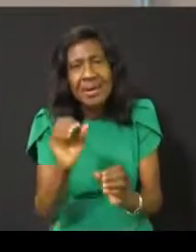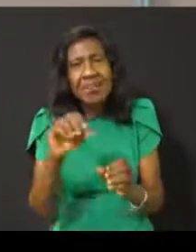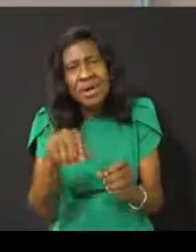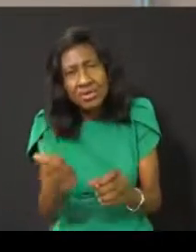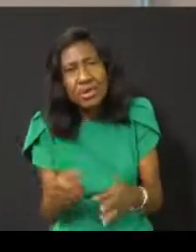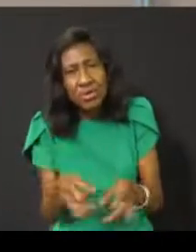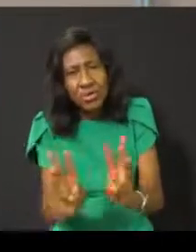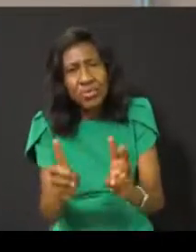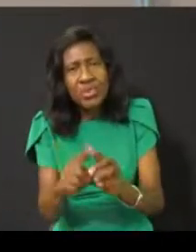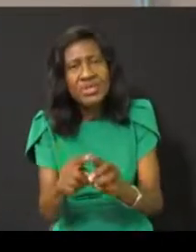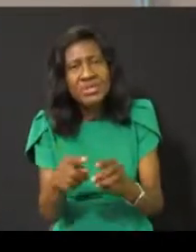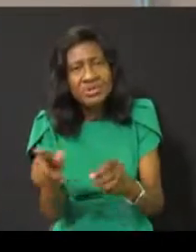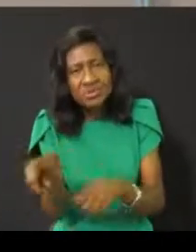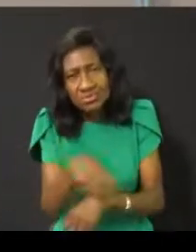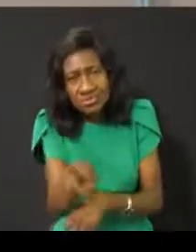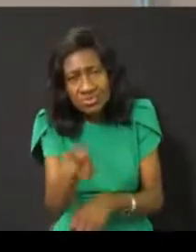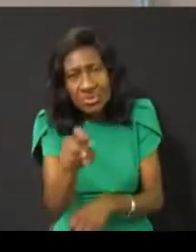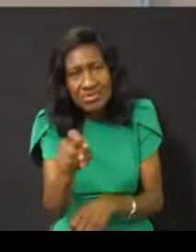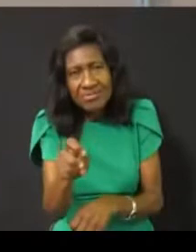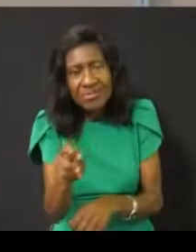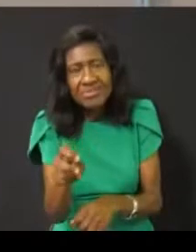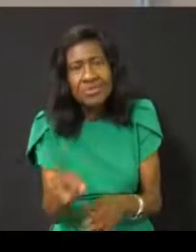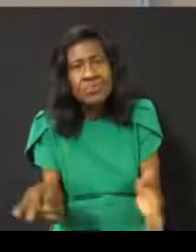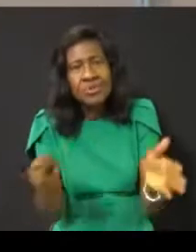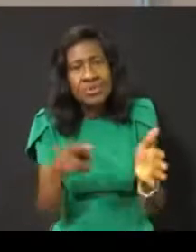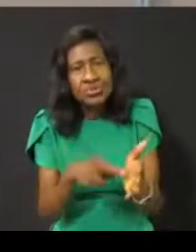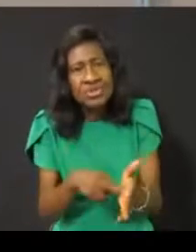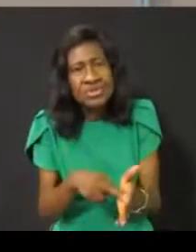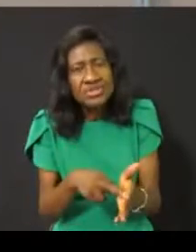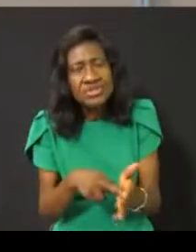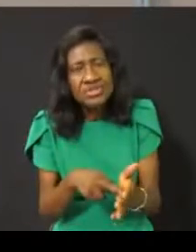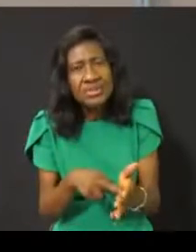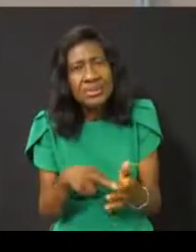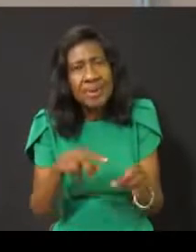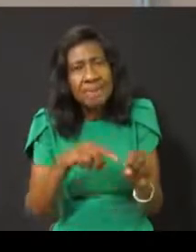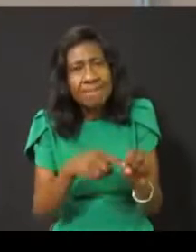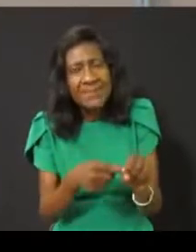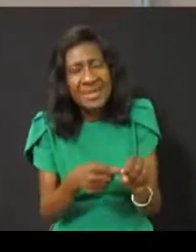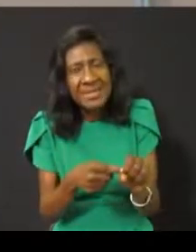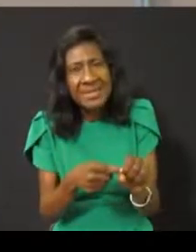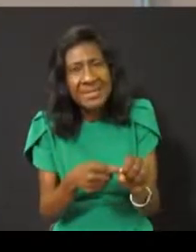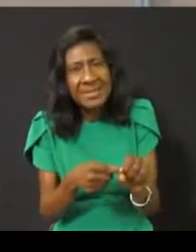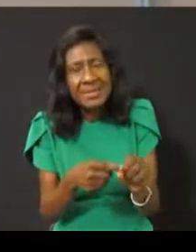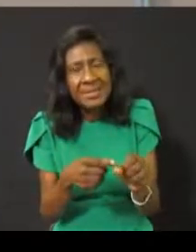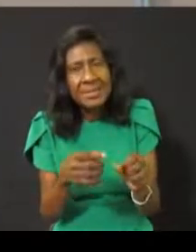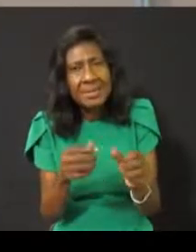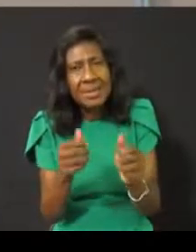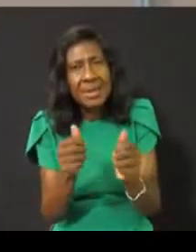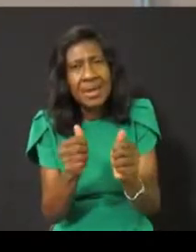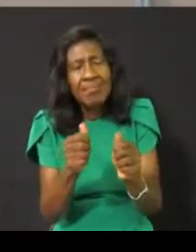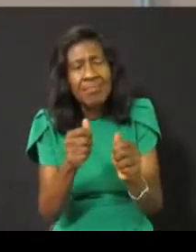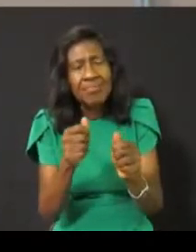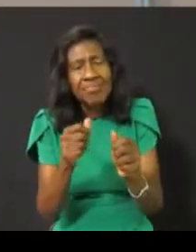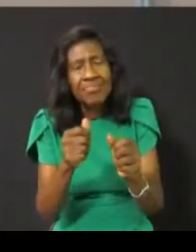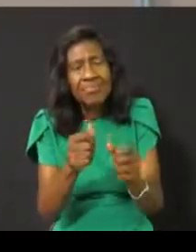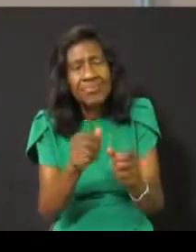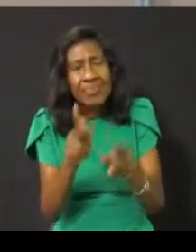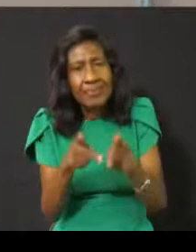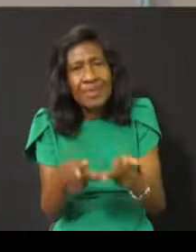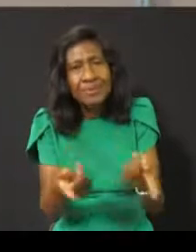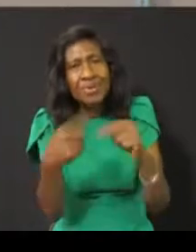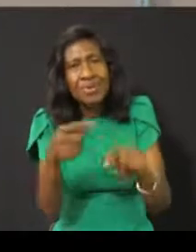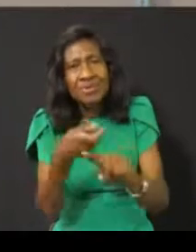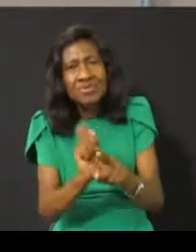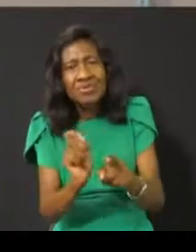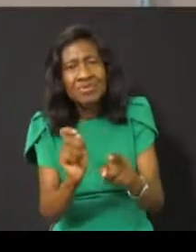Florida. The return of these flights has started the ball rolling to grow stayover arrivals from the U.S. and signifies